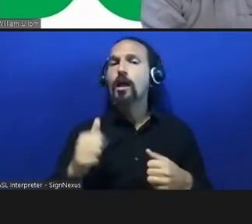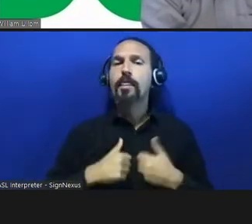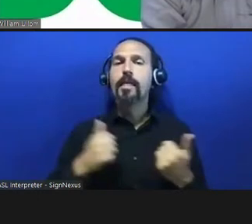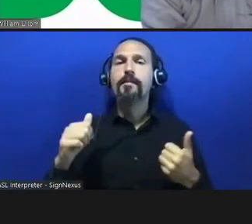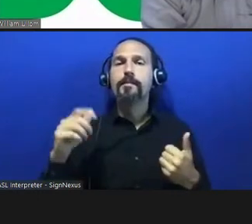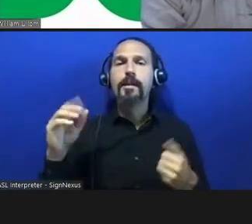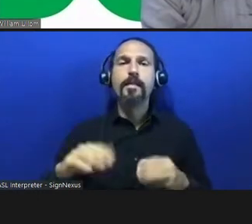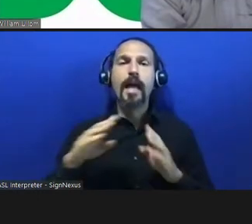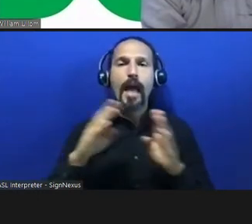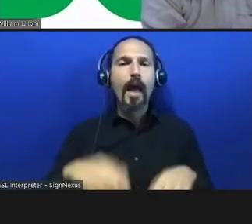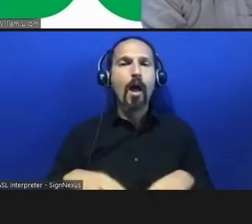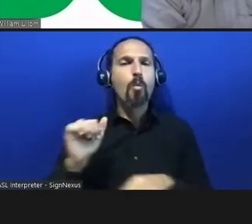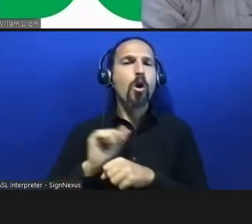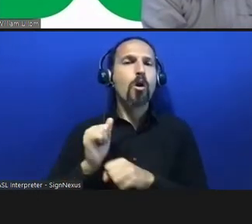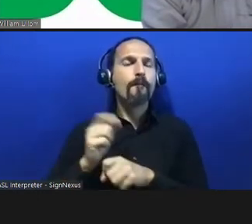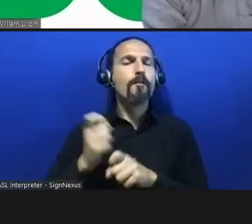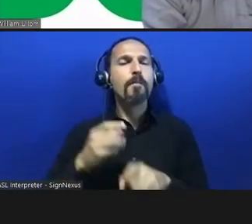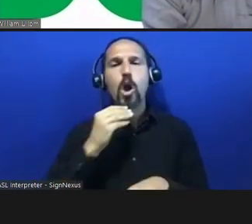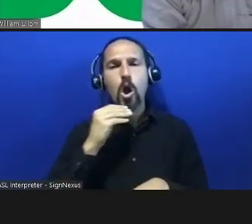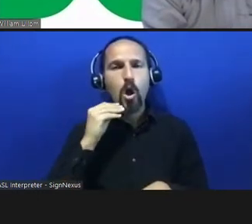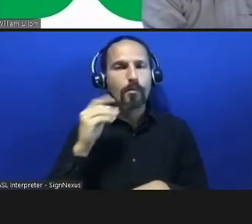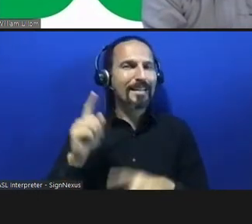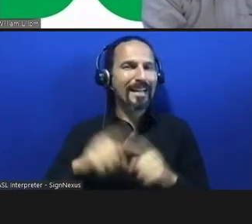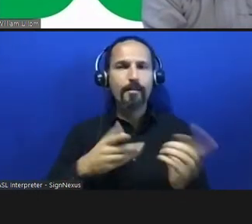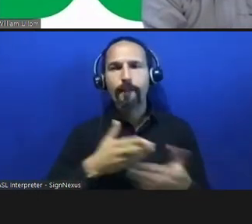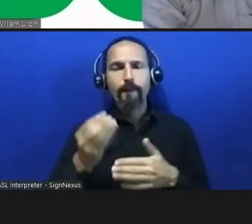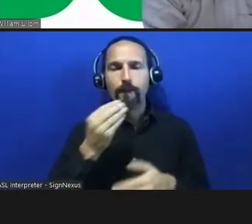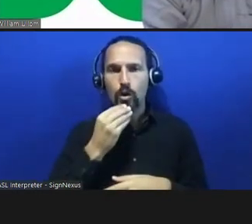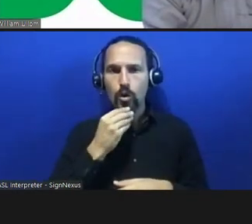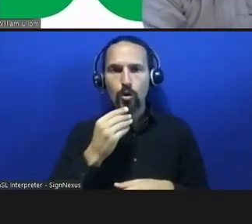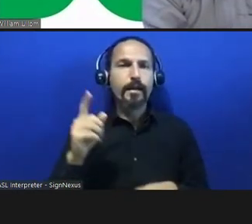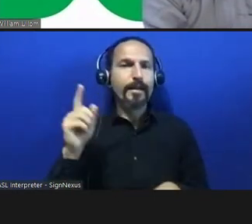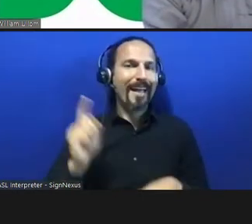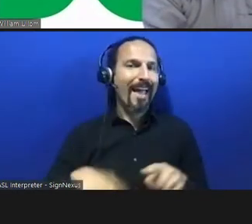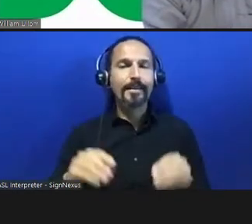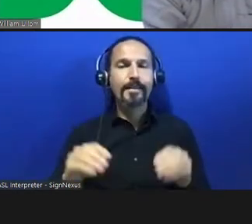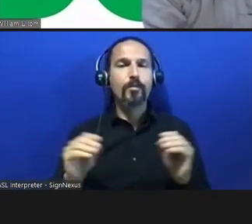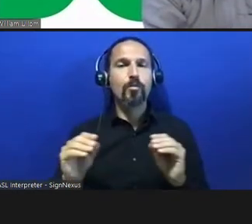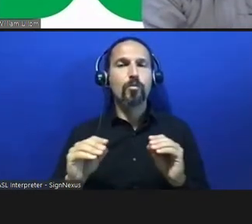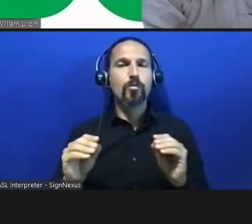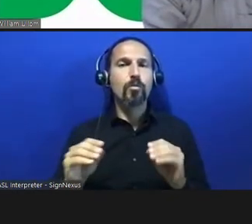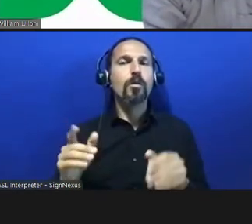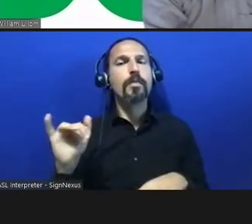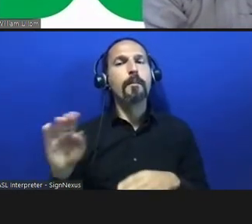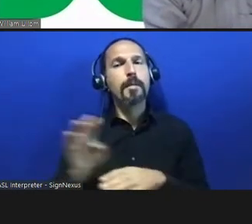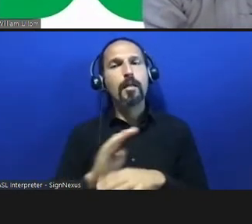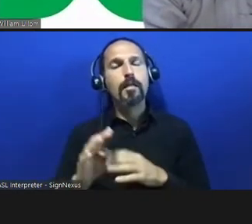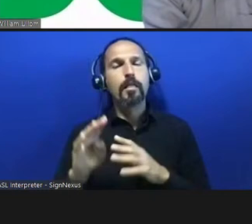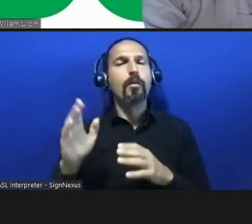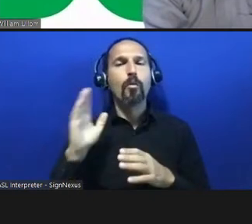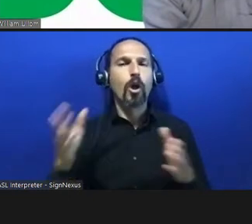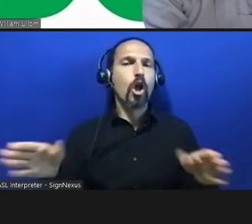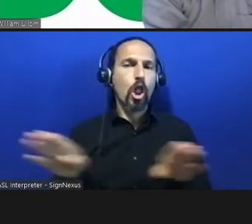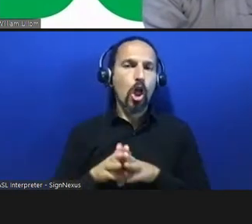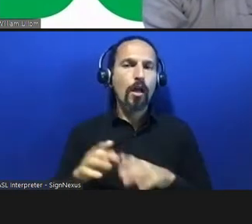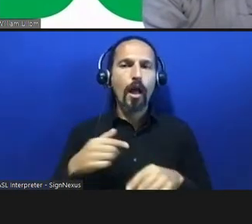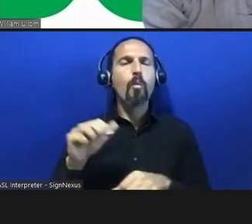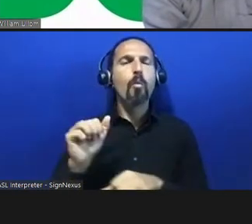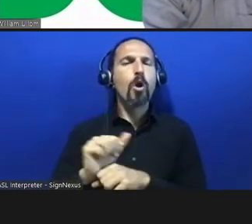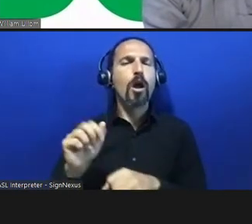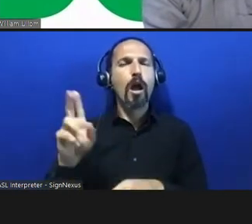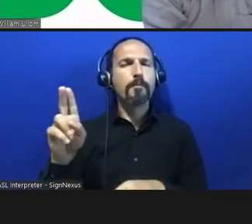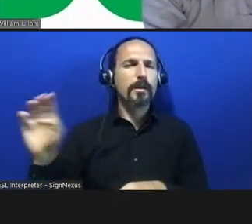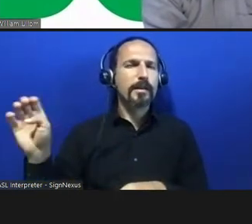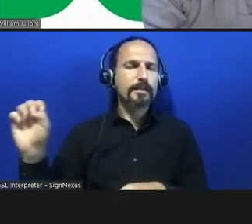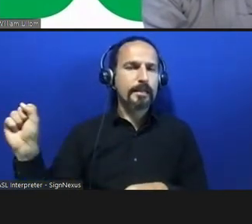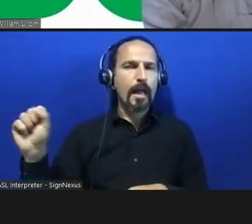house who don't work who works from their homes are not going to get their food deliveries they're not going to get anything done their business is going to close I work in the Upper East Side